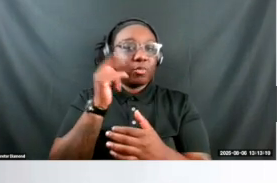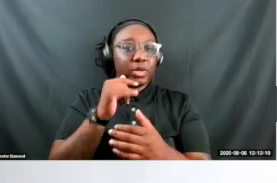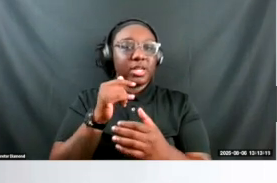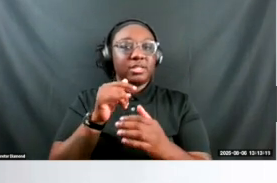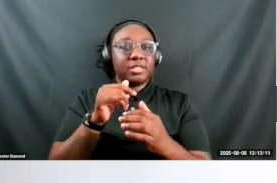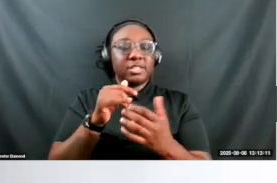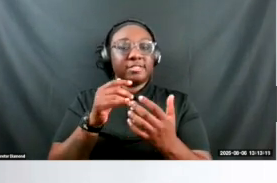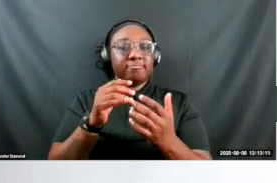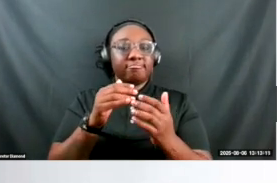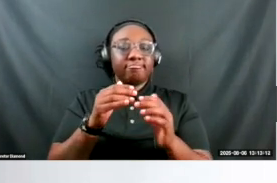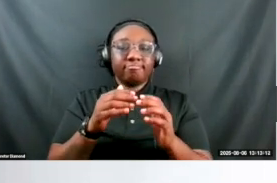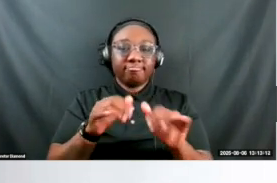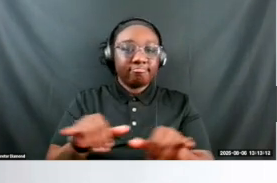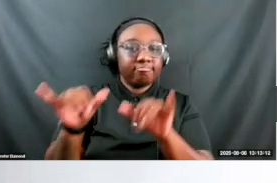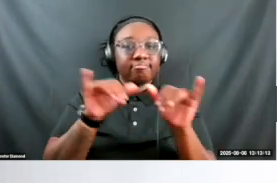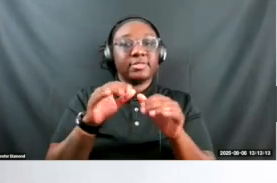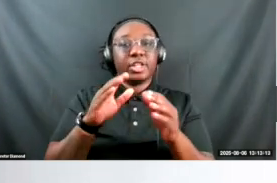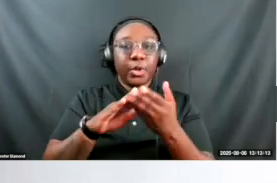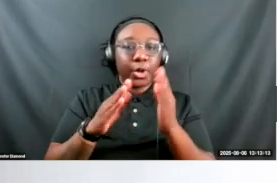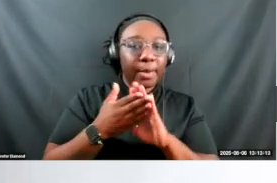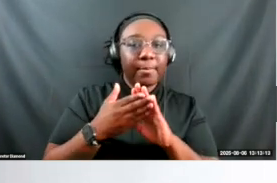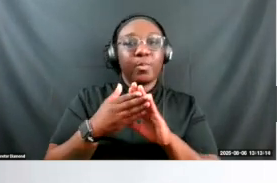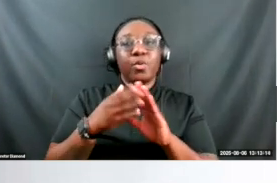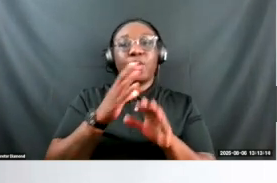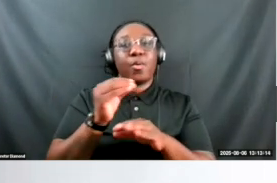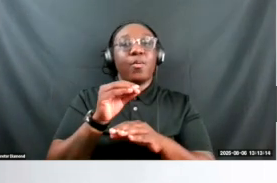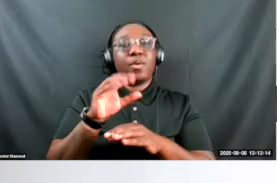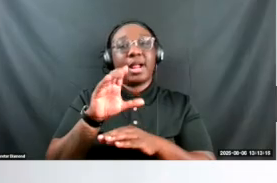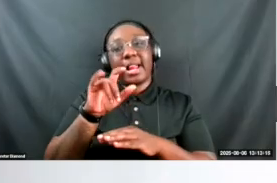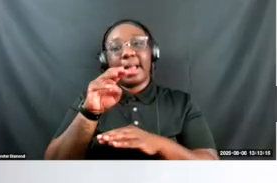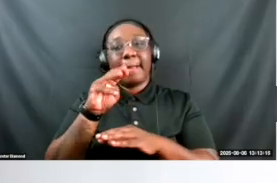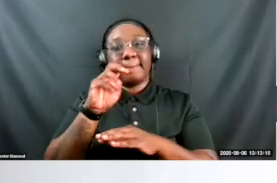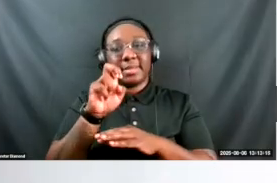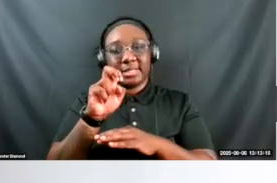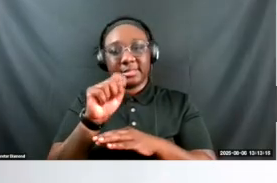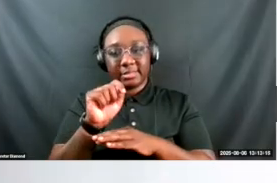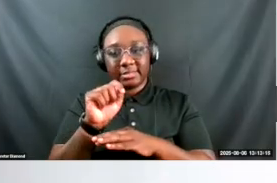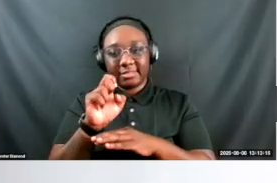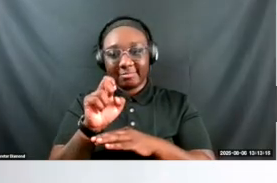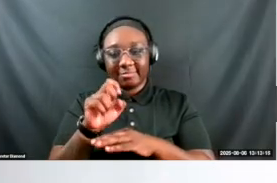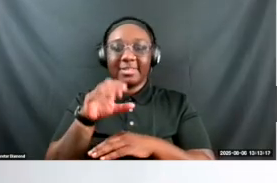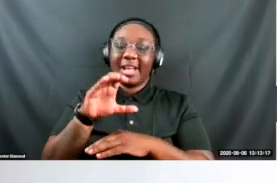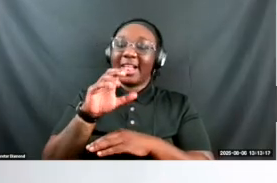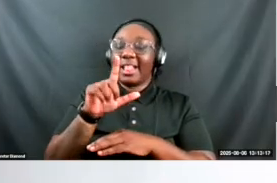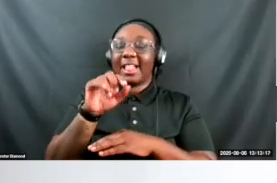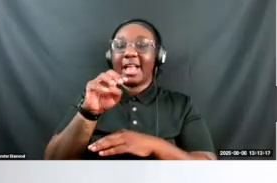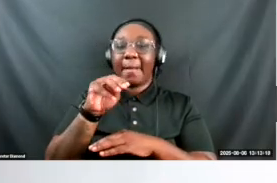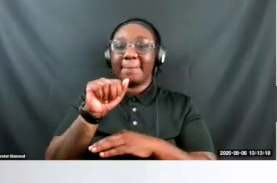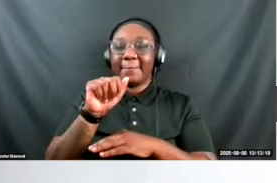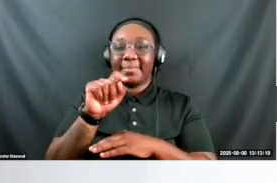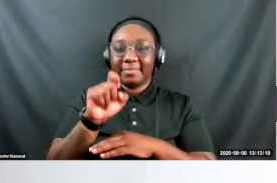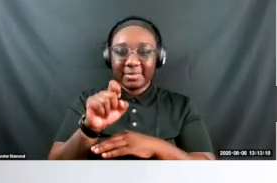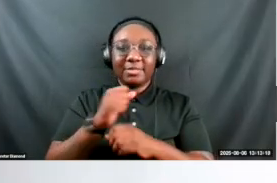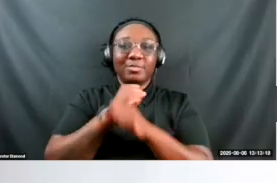strategy documents, such as the Climate Action Plan for Transportation Infrastructure, which build on executive orders targeted to reduce greenhouse